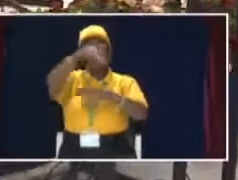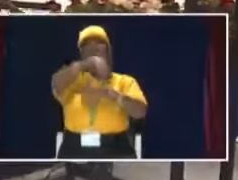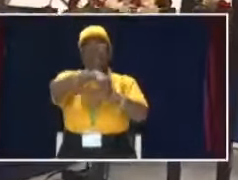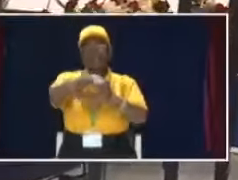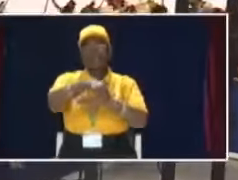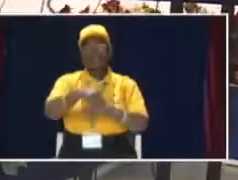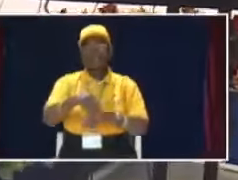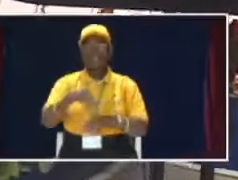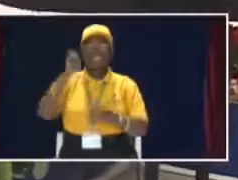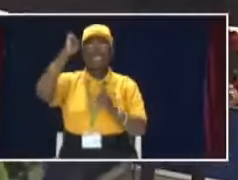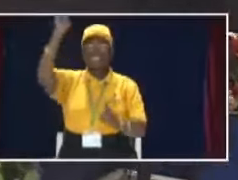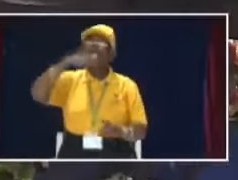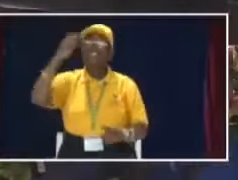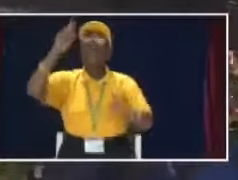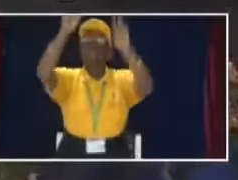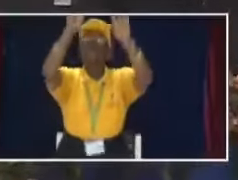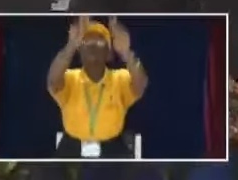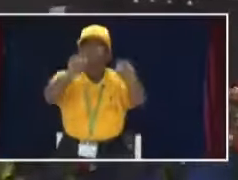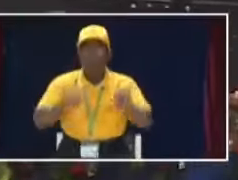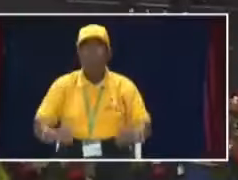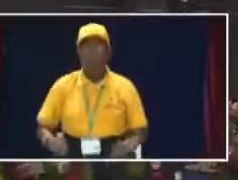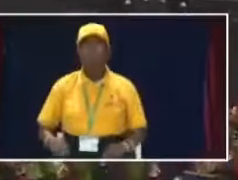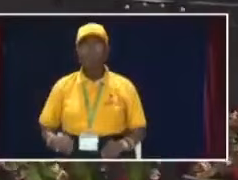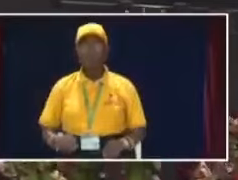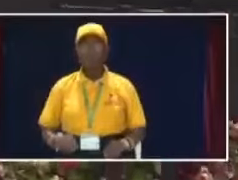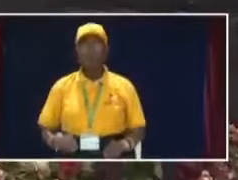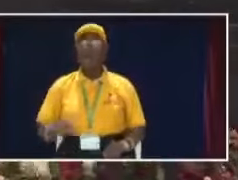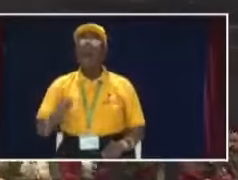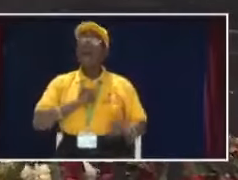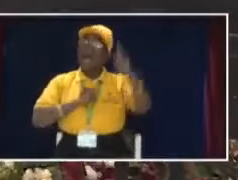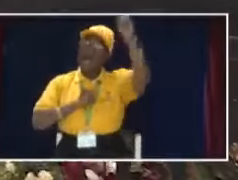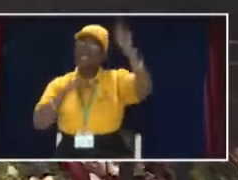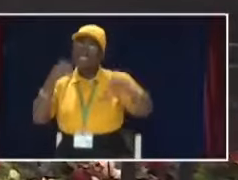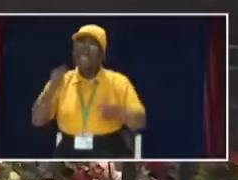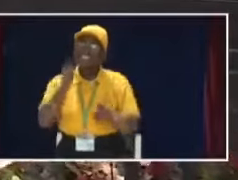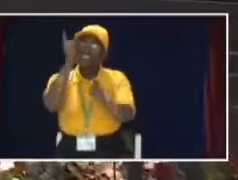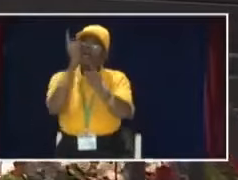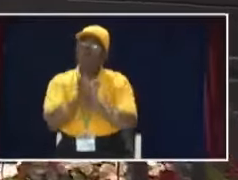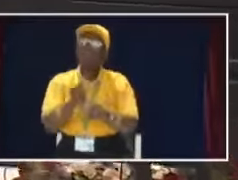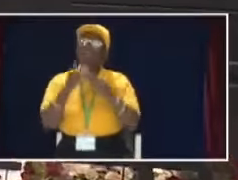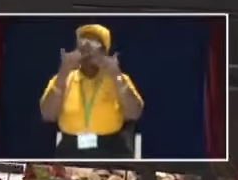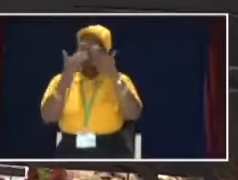And he said, no. I said, just thank me, praise me.